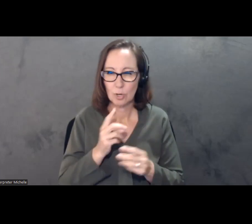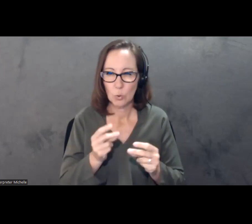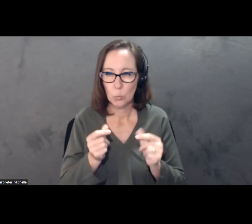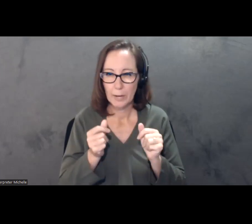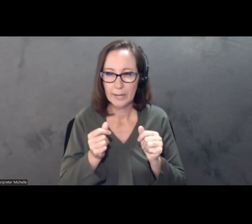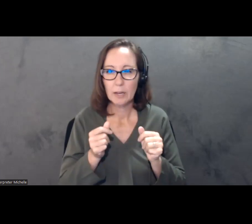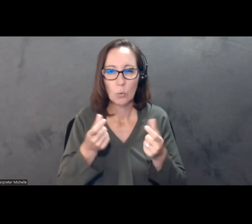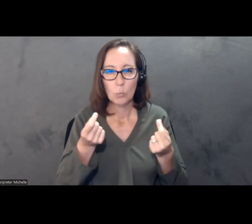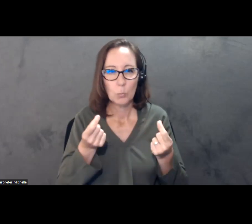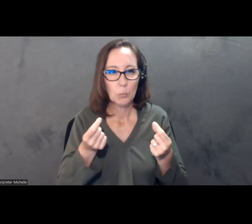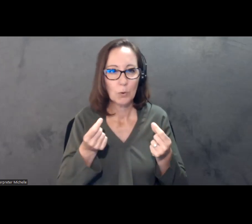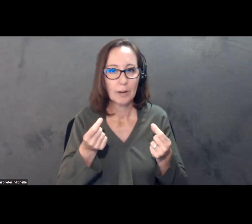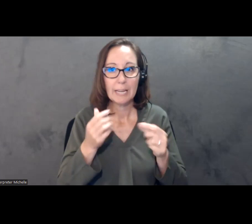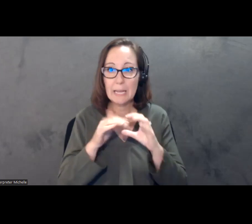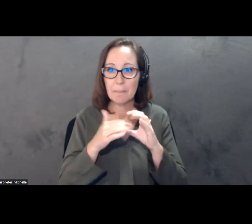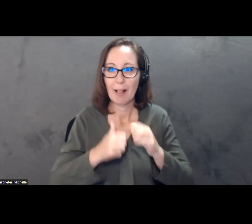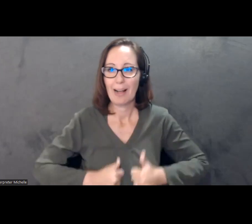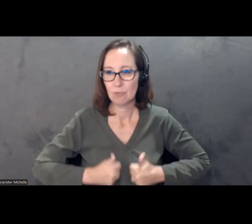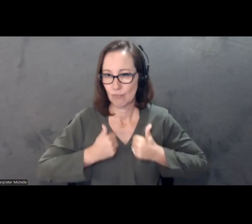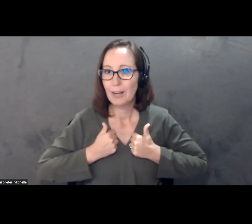So I'm going to put up the email address